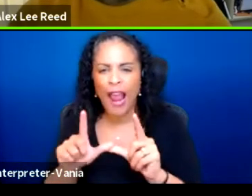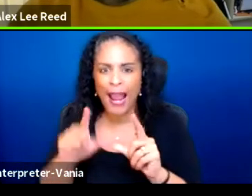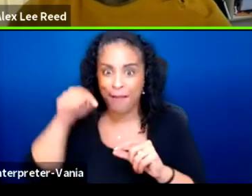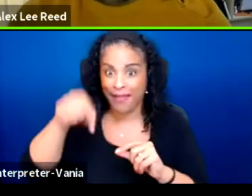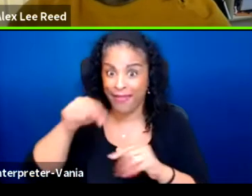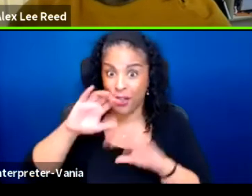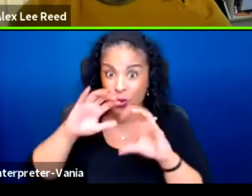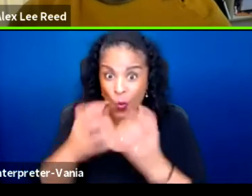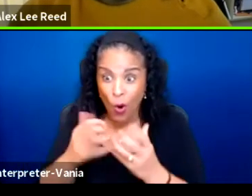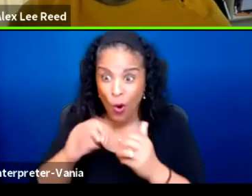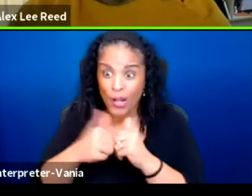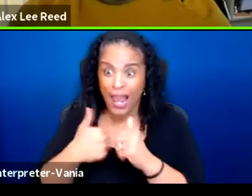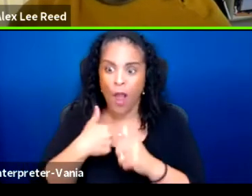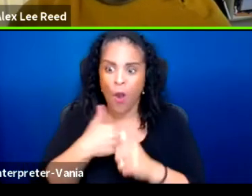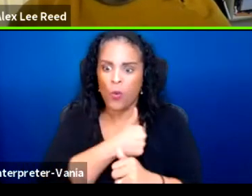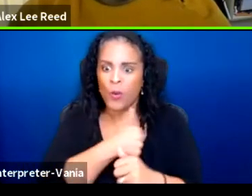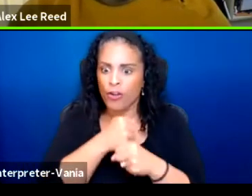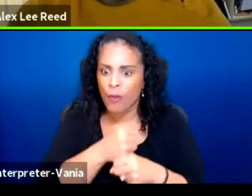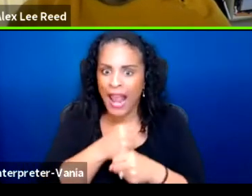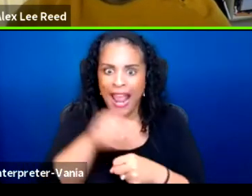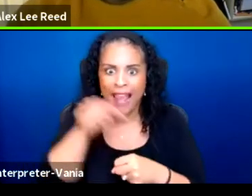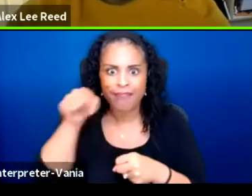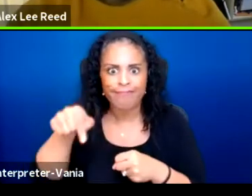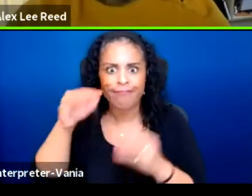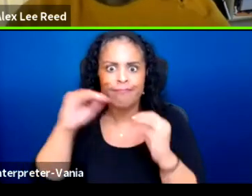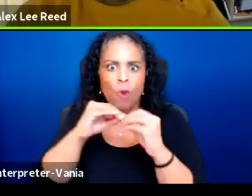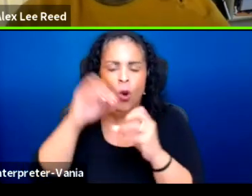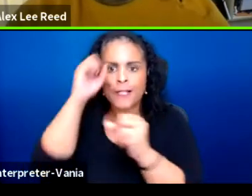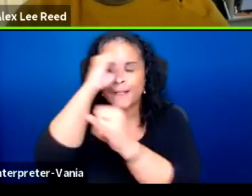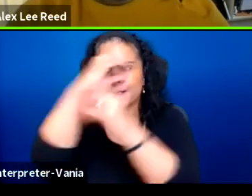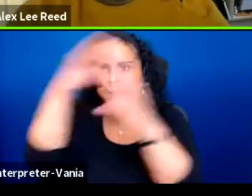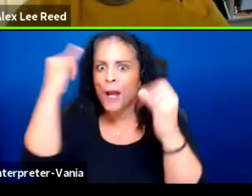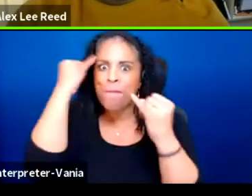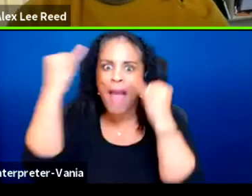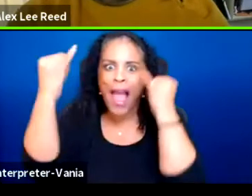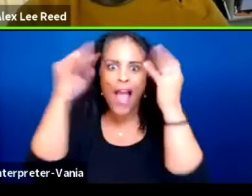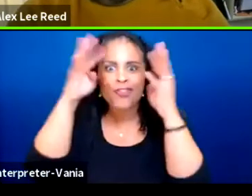we're creating is imaginary, I think